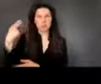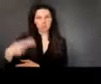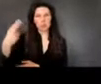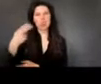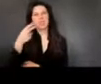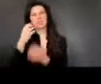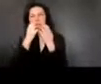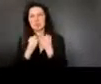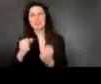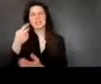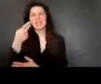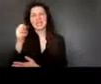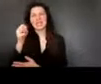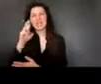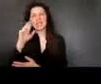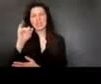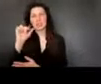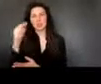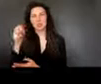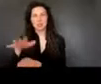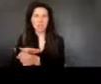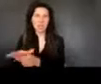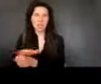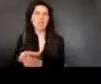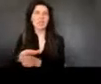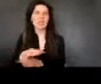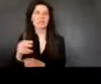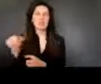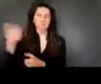I guess in recognition of sort of significant